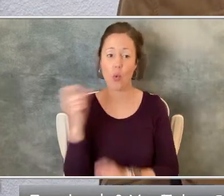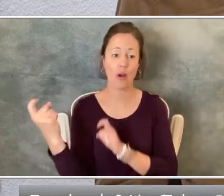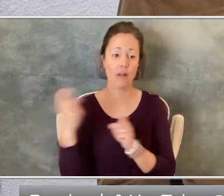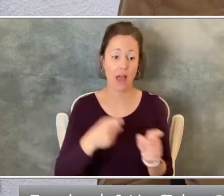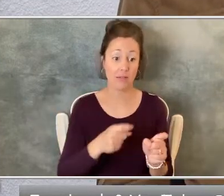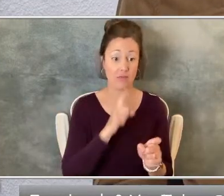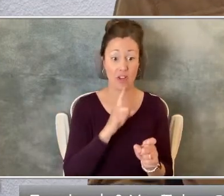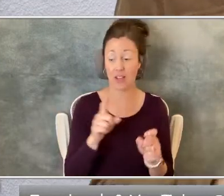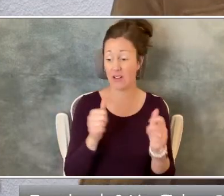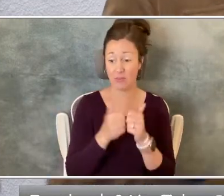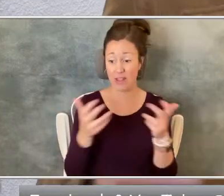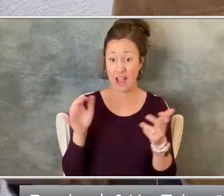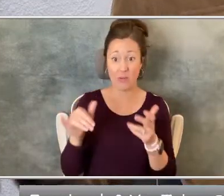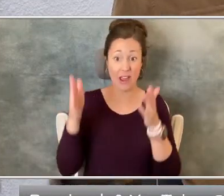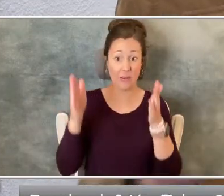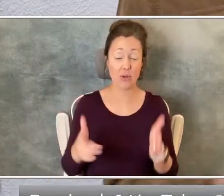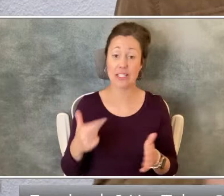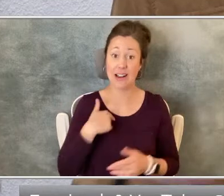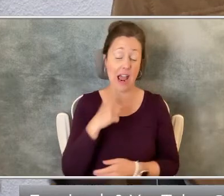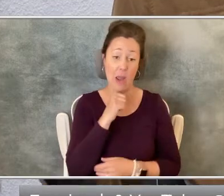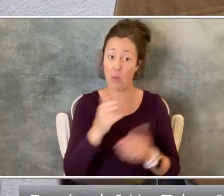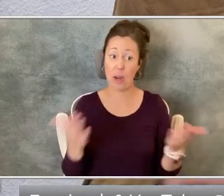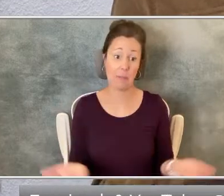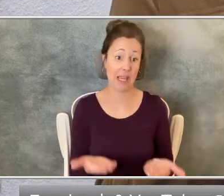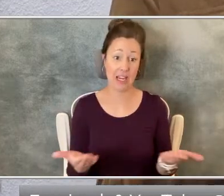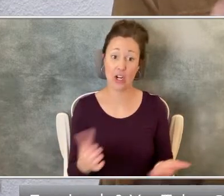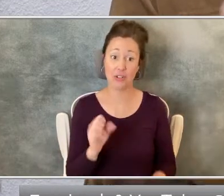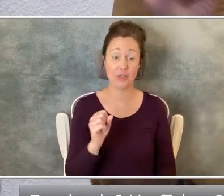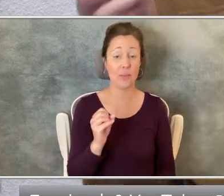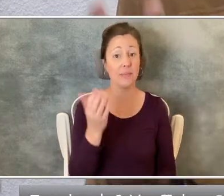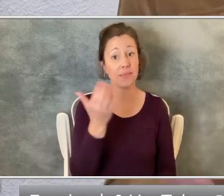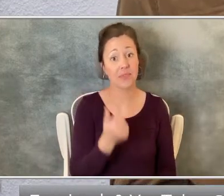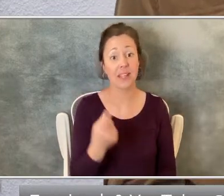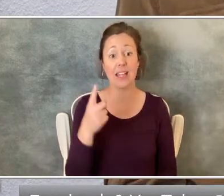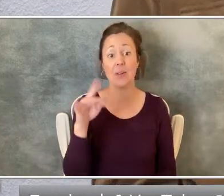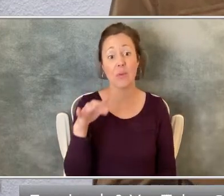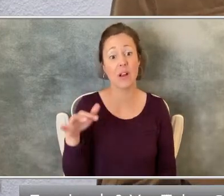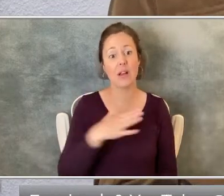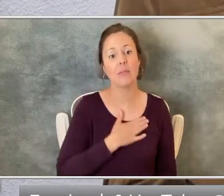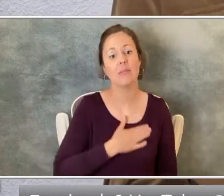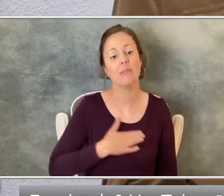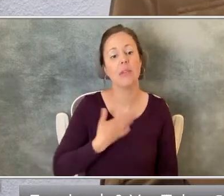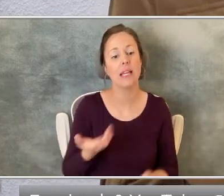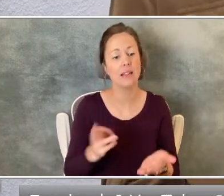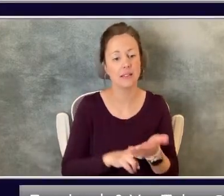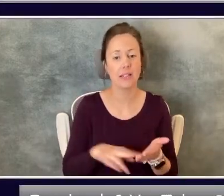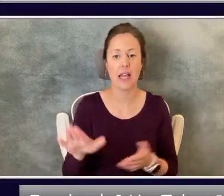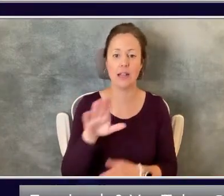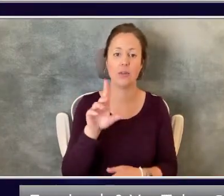exist. So anybody out there, please sign that donor card.